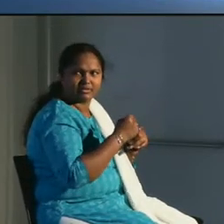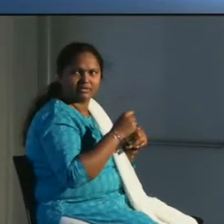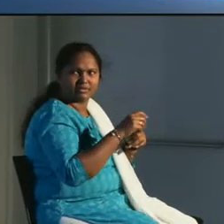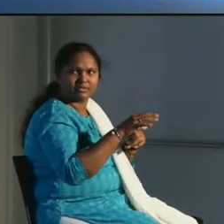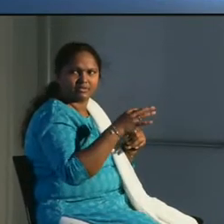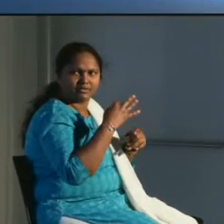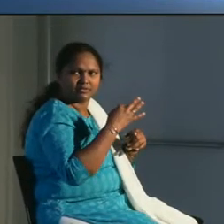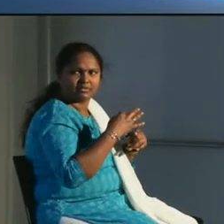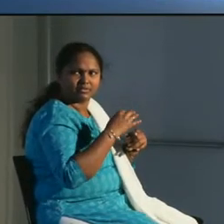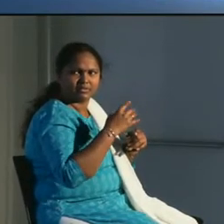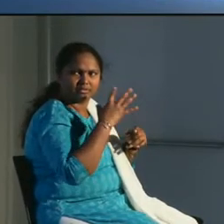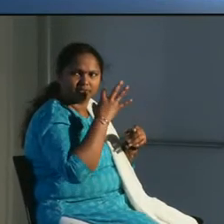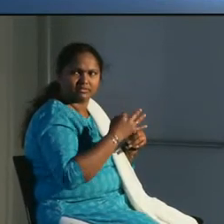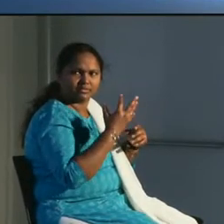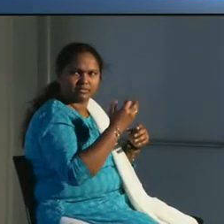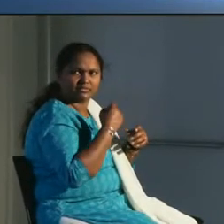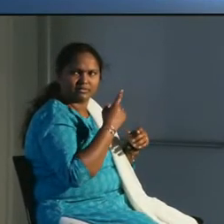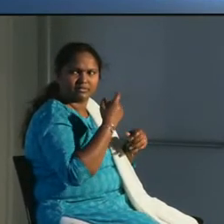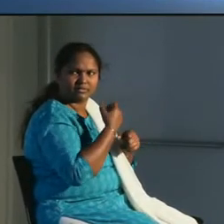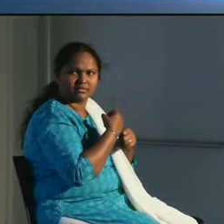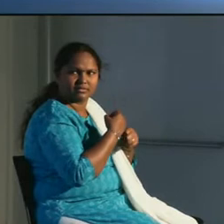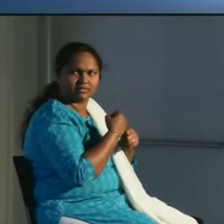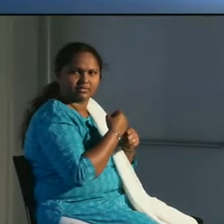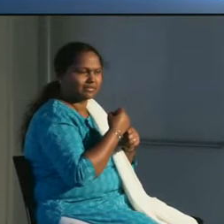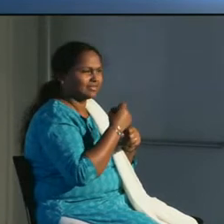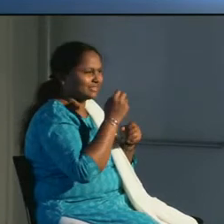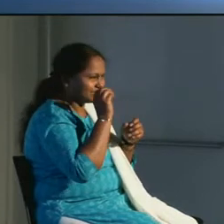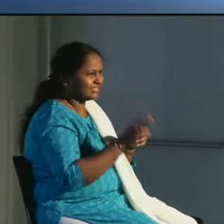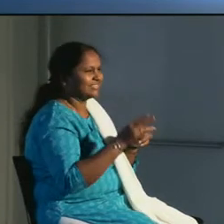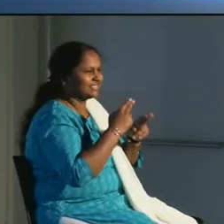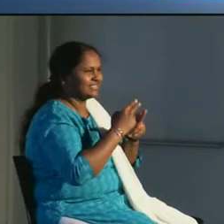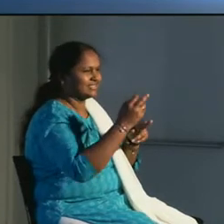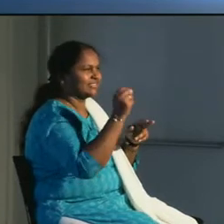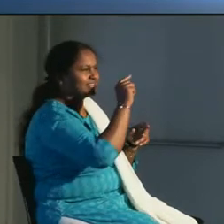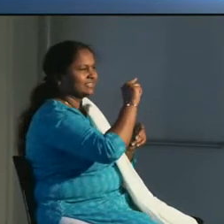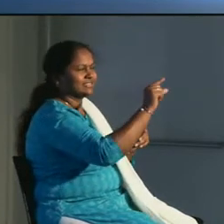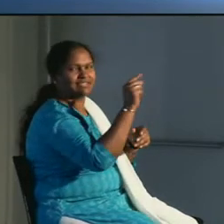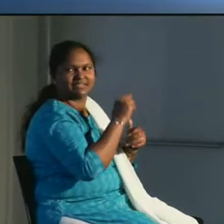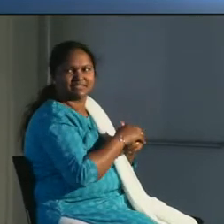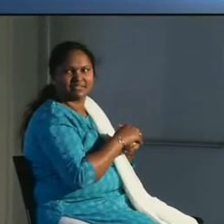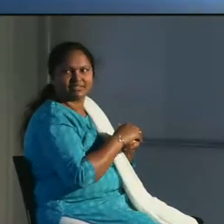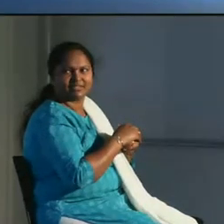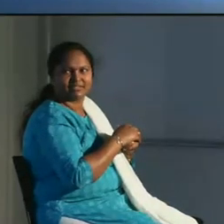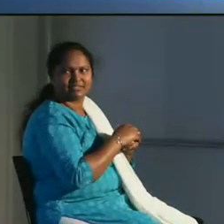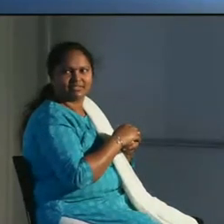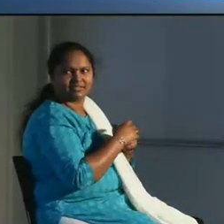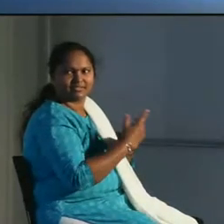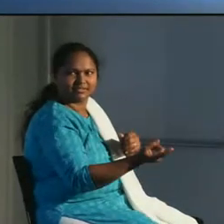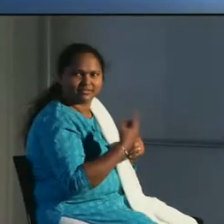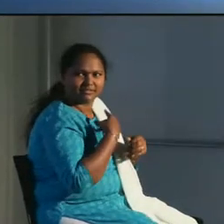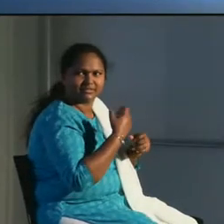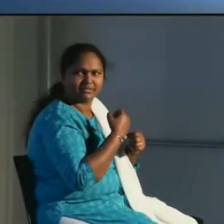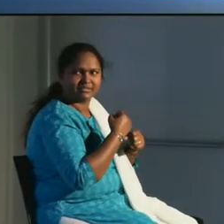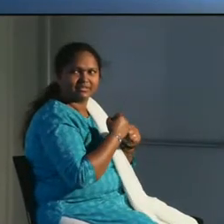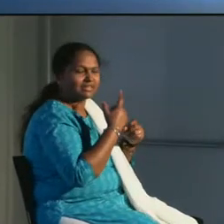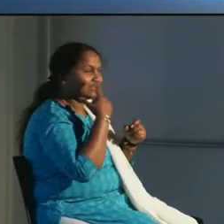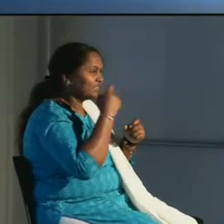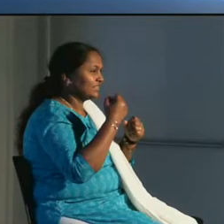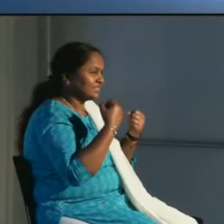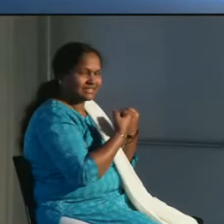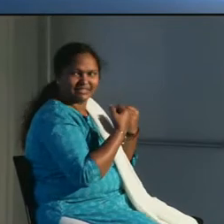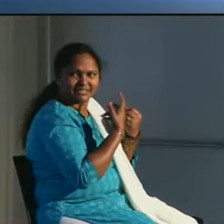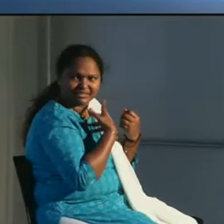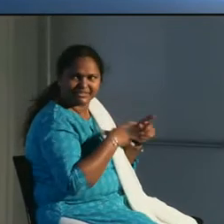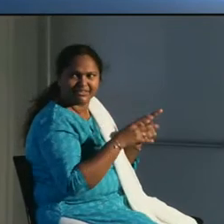he definitely wanted his name to be written down. He wanted to own, and for me, that was great because finally there